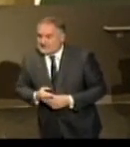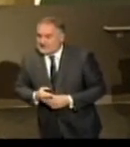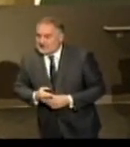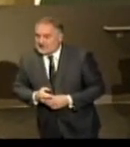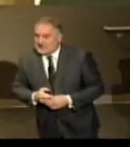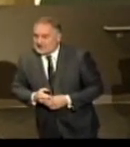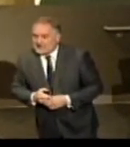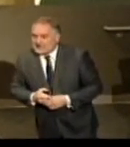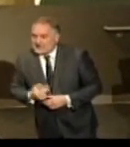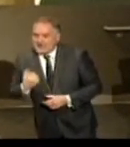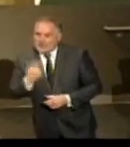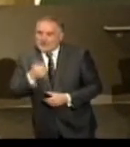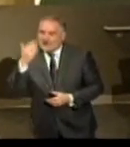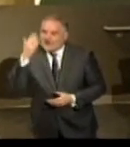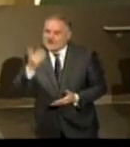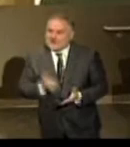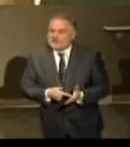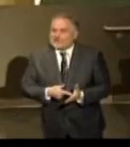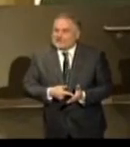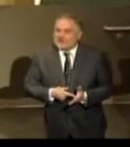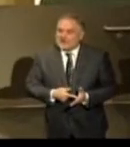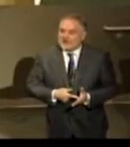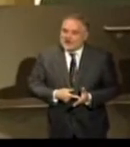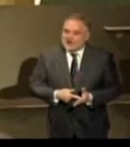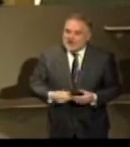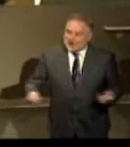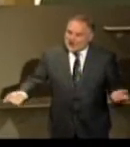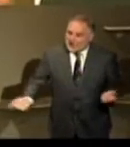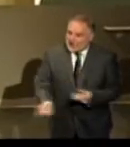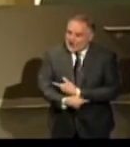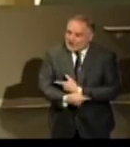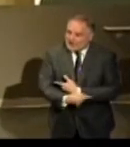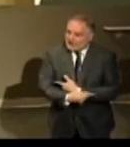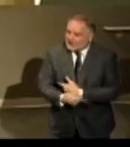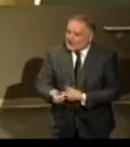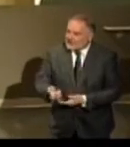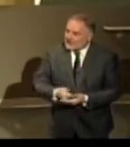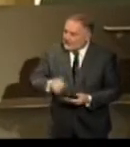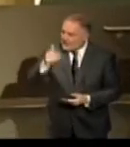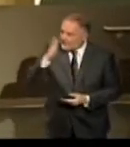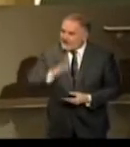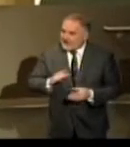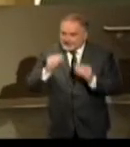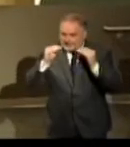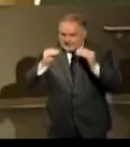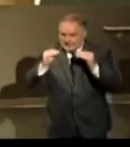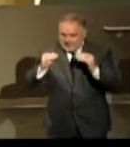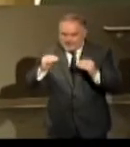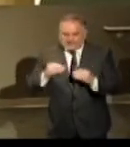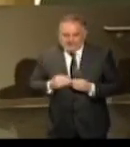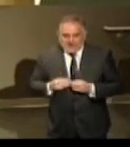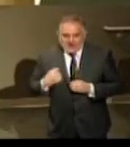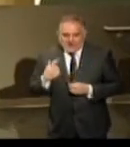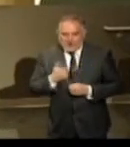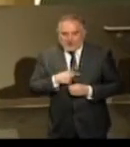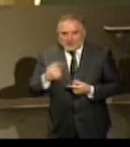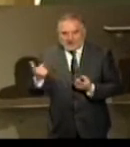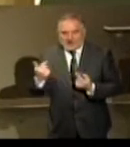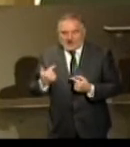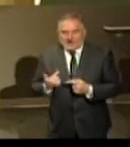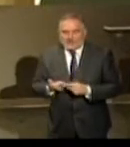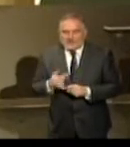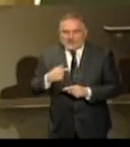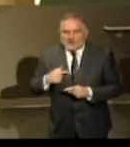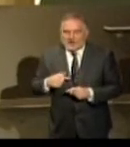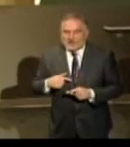in Romans, we know this from this. Contrary to what man is taught, here's what we've been taught. We come from a little old